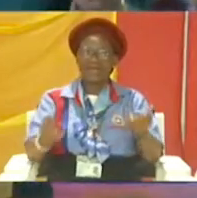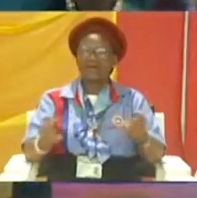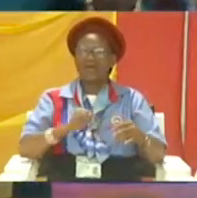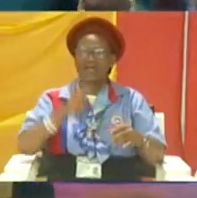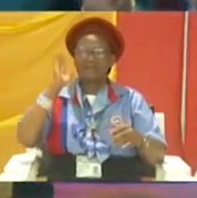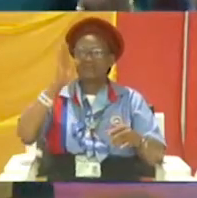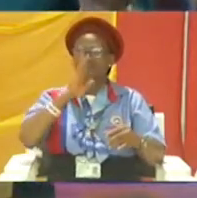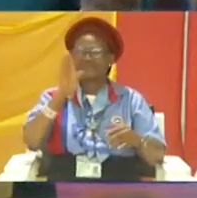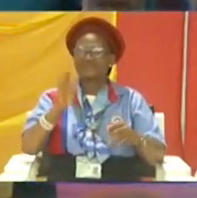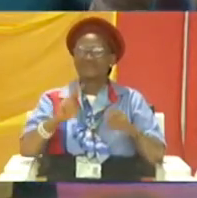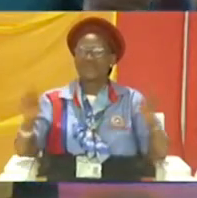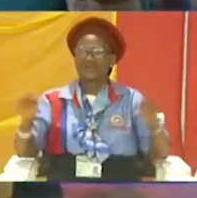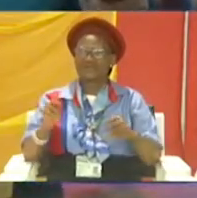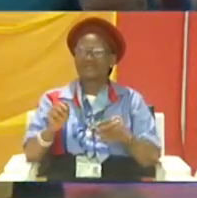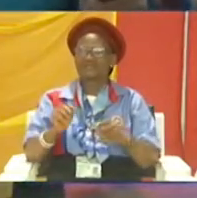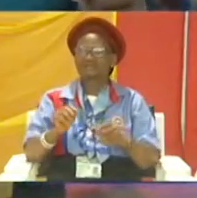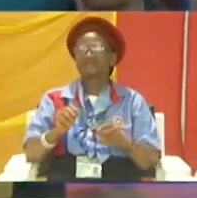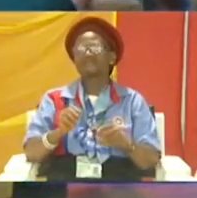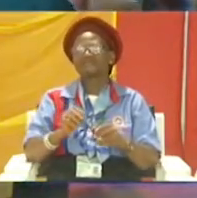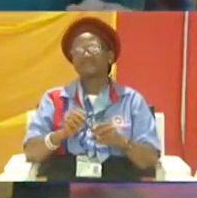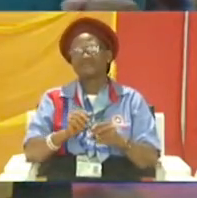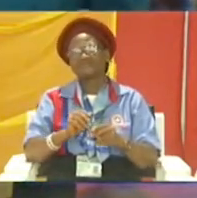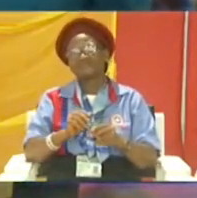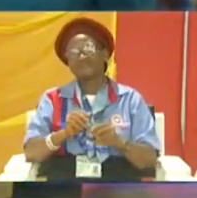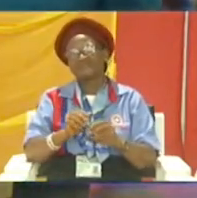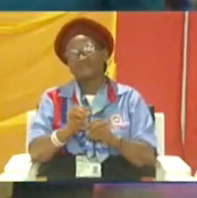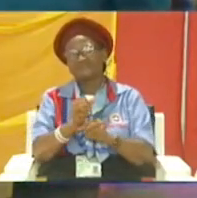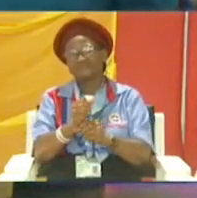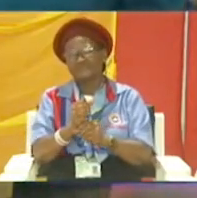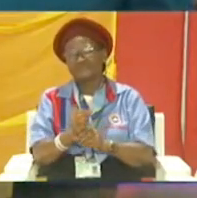quick because I want you to have time to